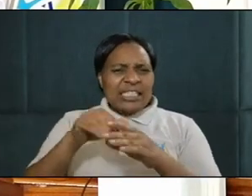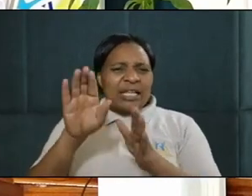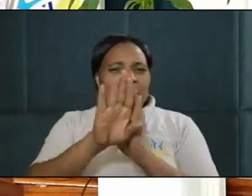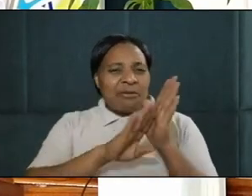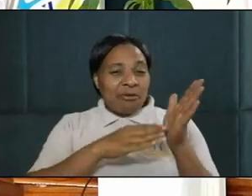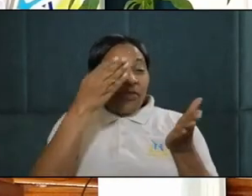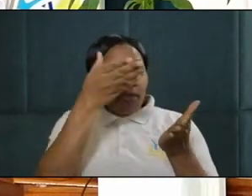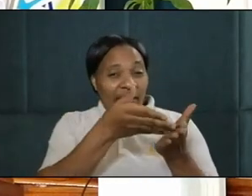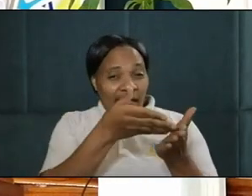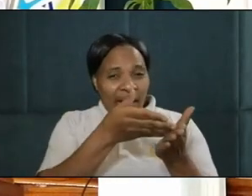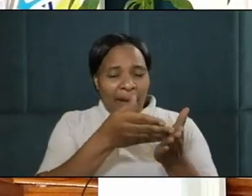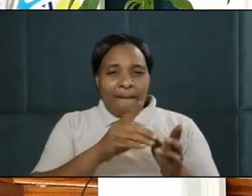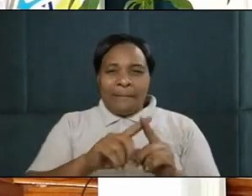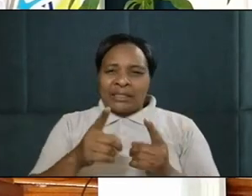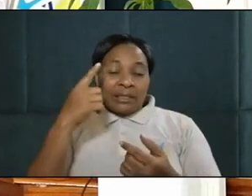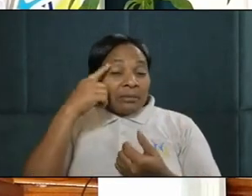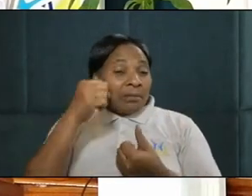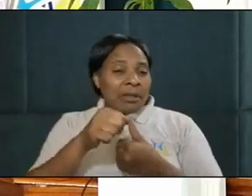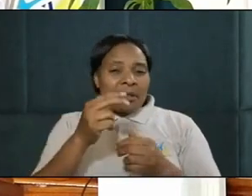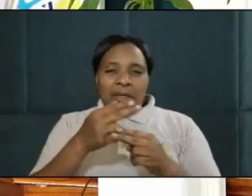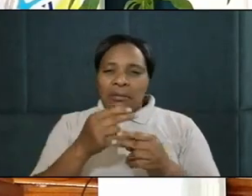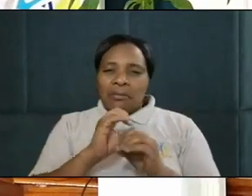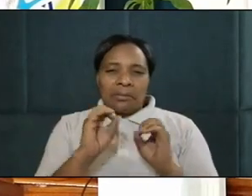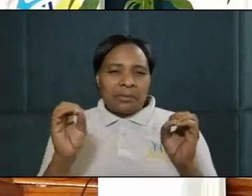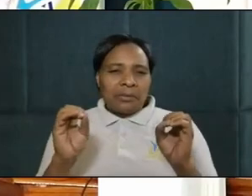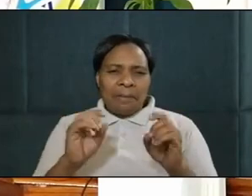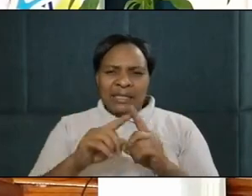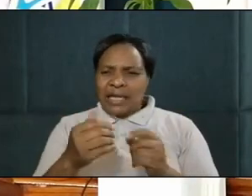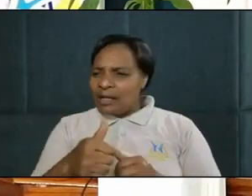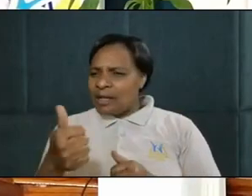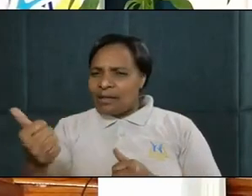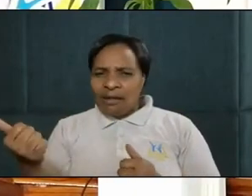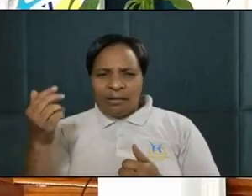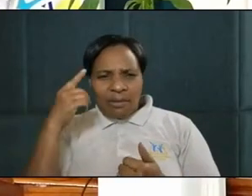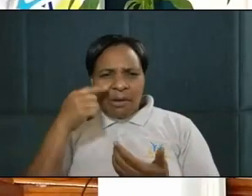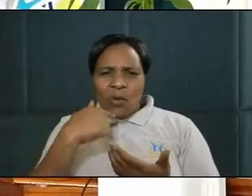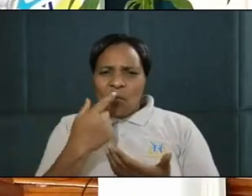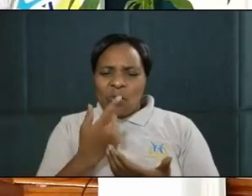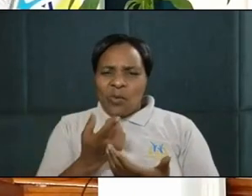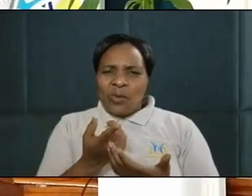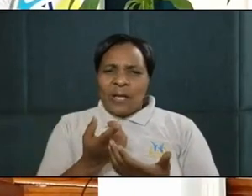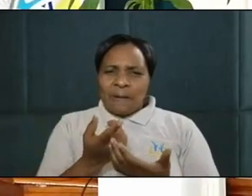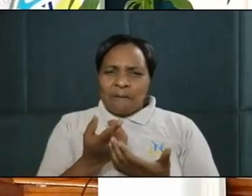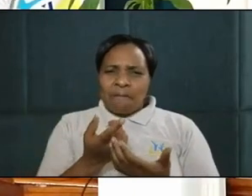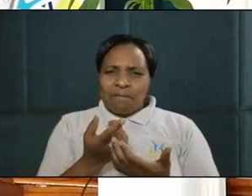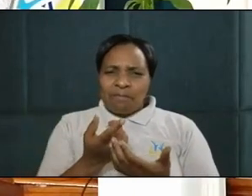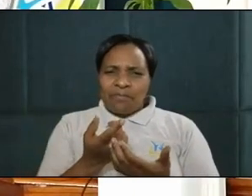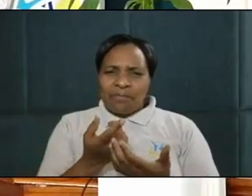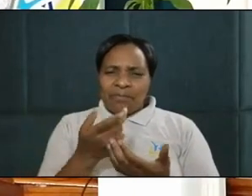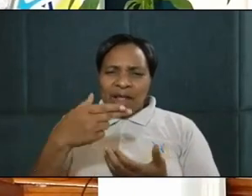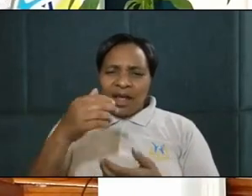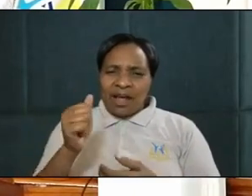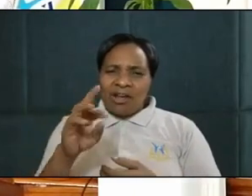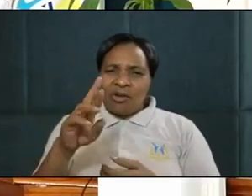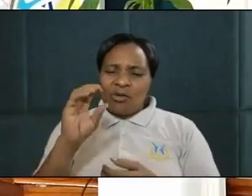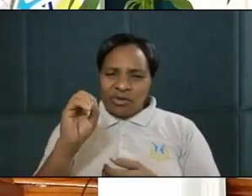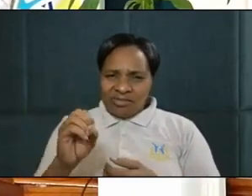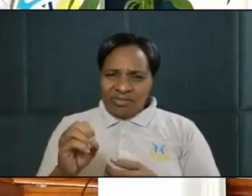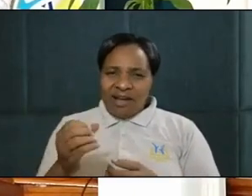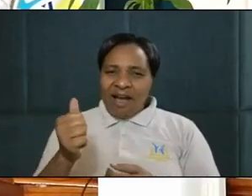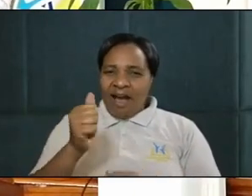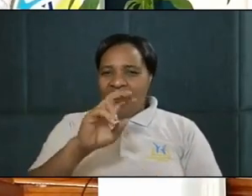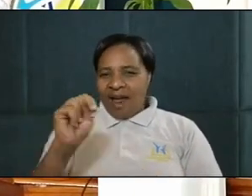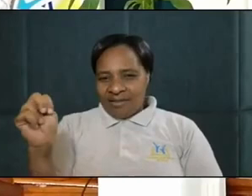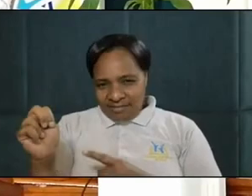but I might not remember their names. Anybody who remembers? Oh, we do. Okay. Caesar? Oh, Aaron?